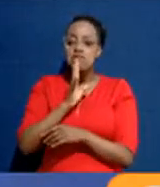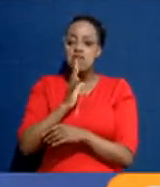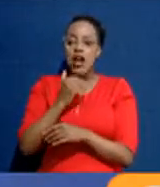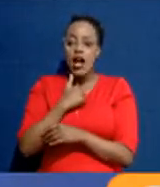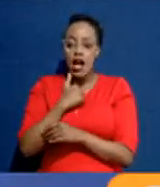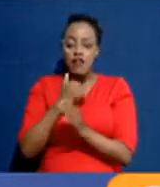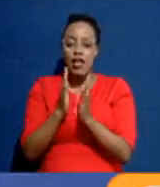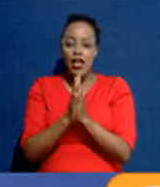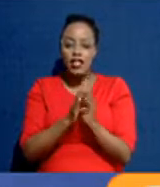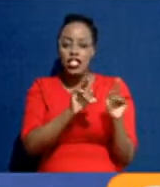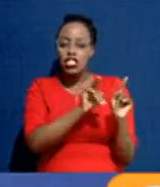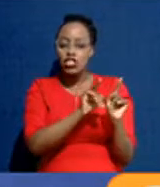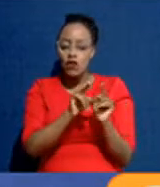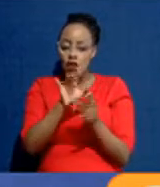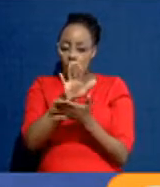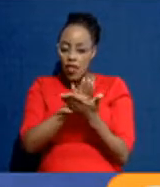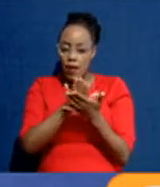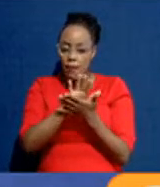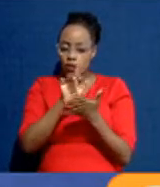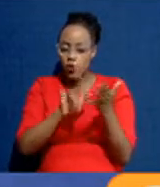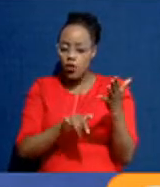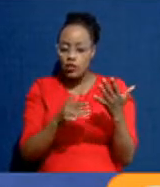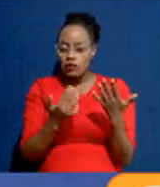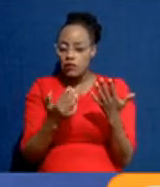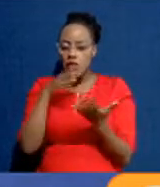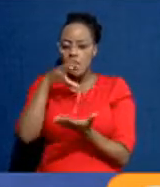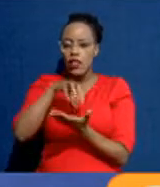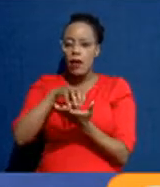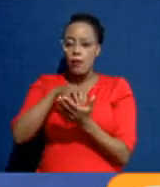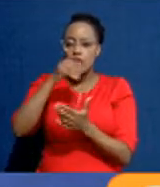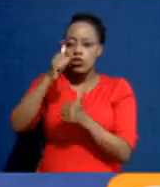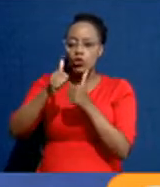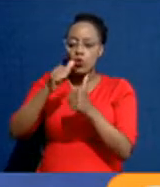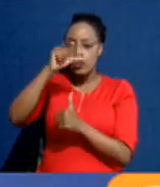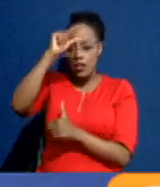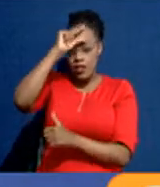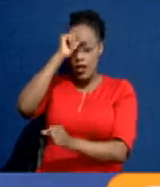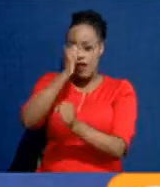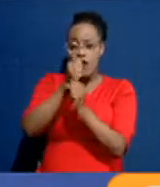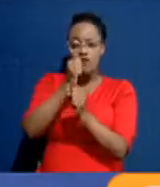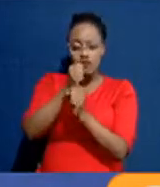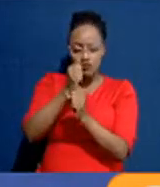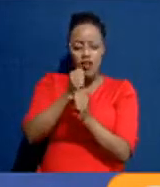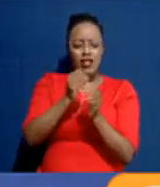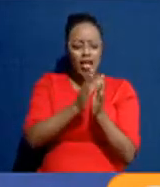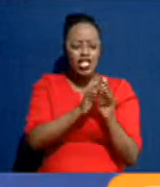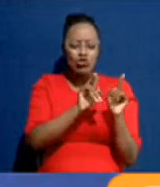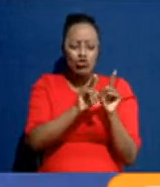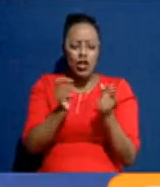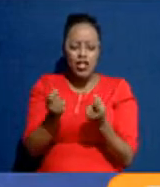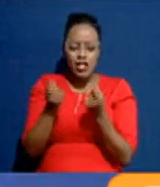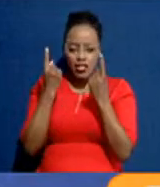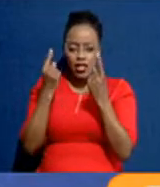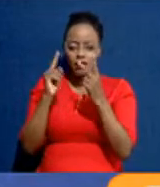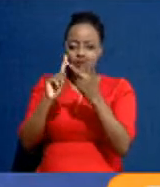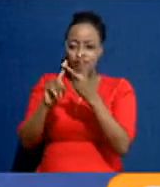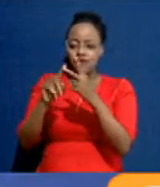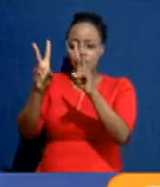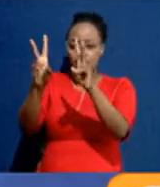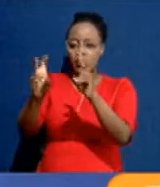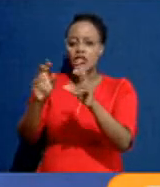you are making on the basis of this is a position the government does understand. The second issue